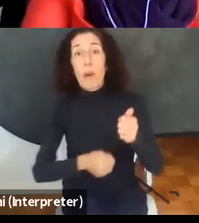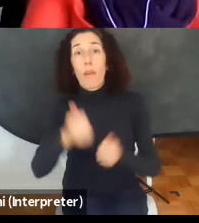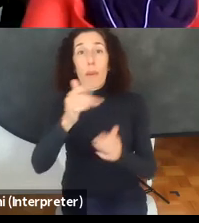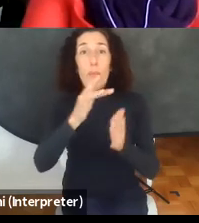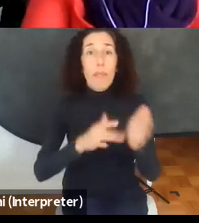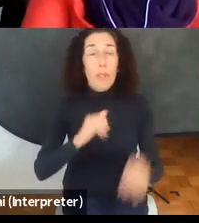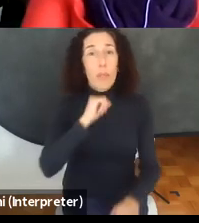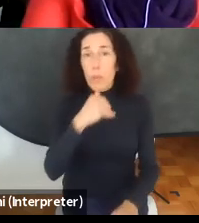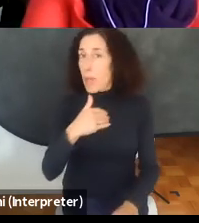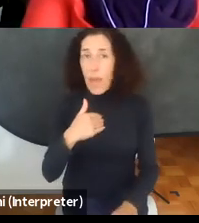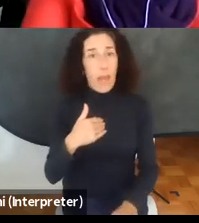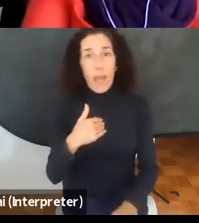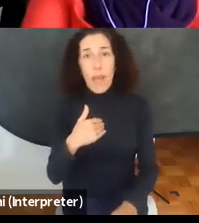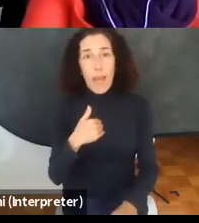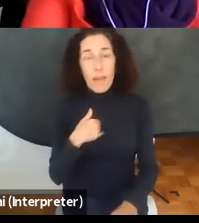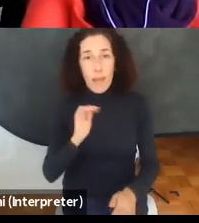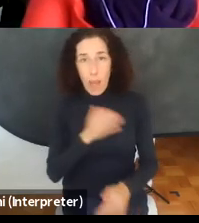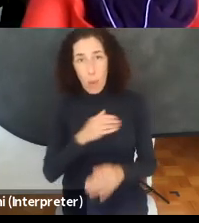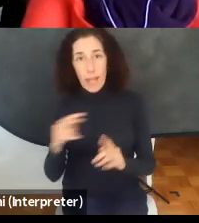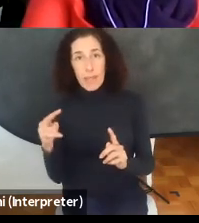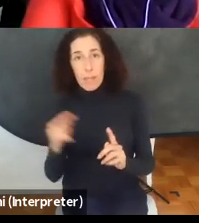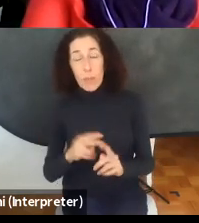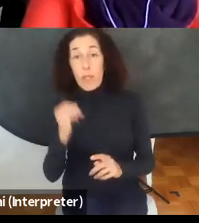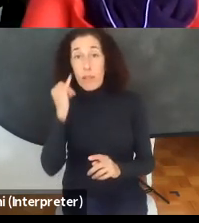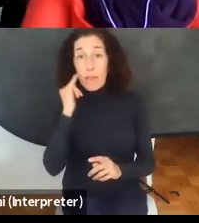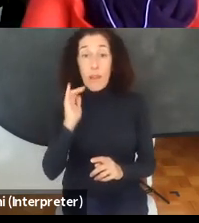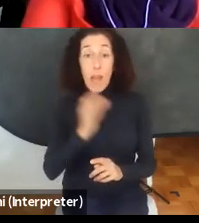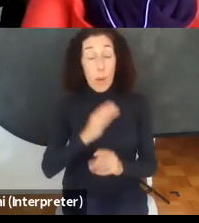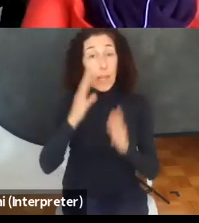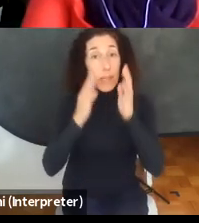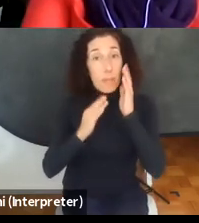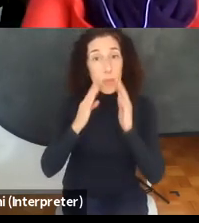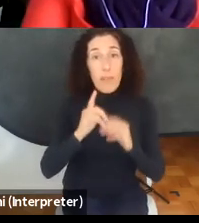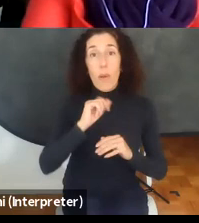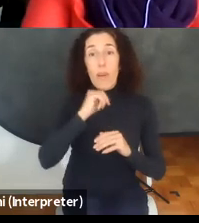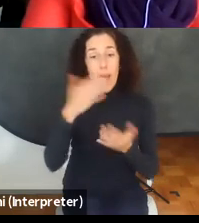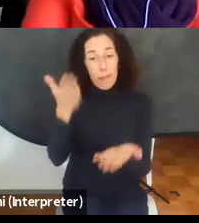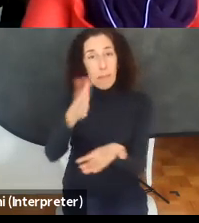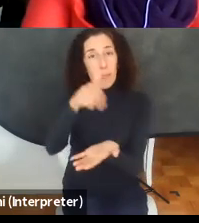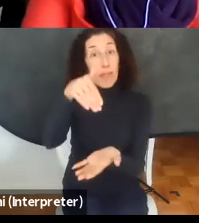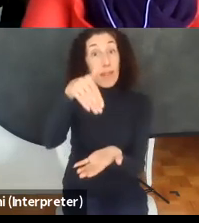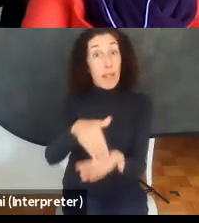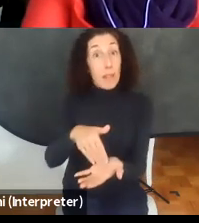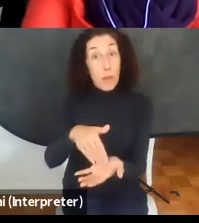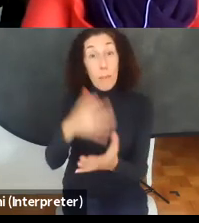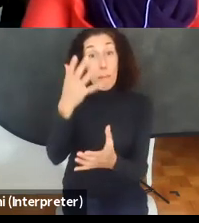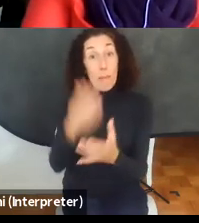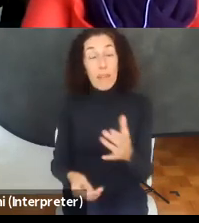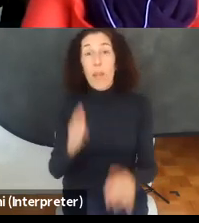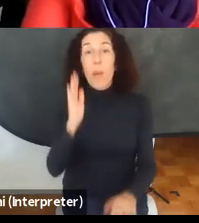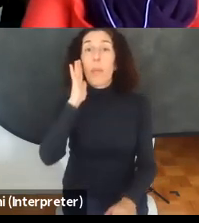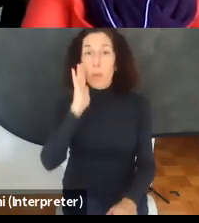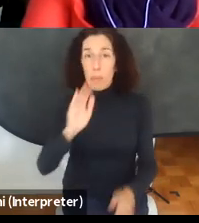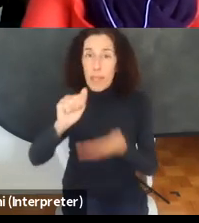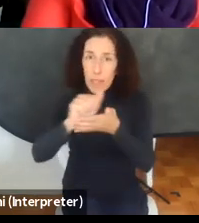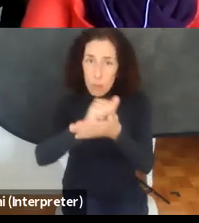work that we do. And if our perspectives are not centered, then we will be erased and excluded. It is not enough